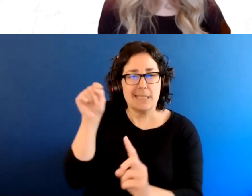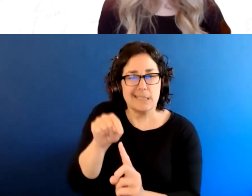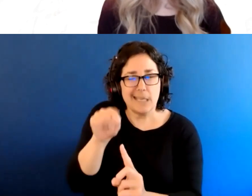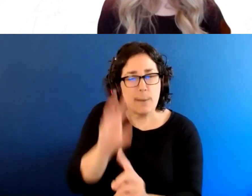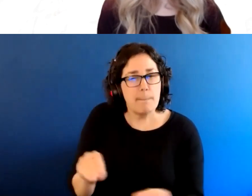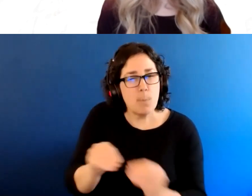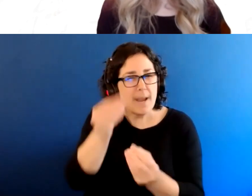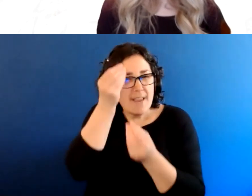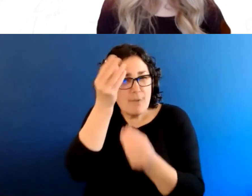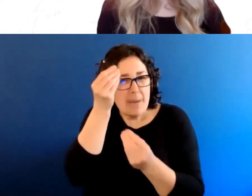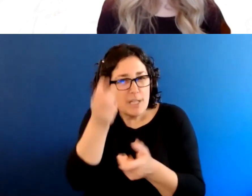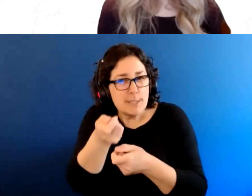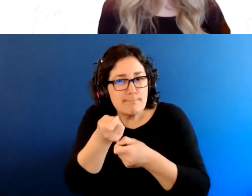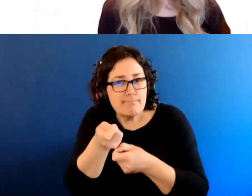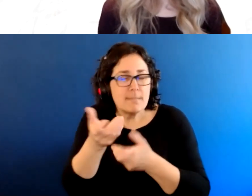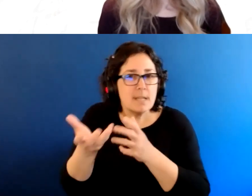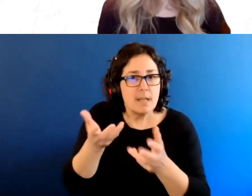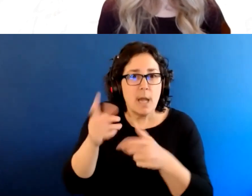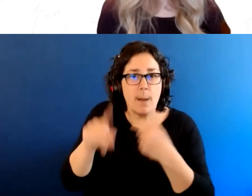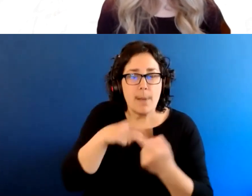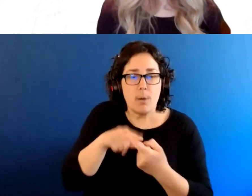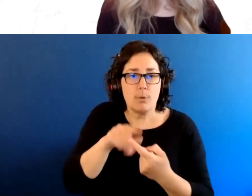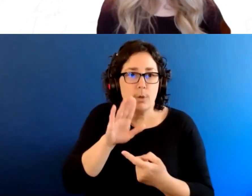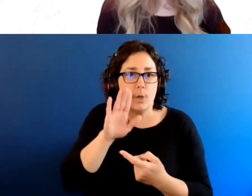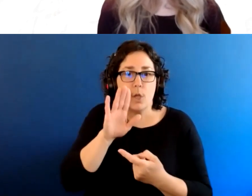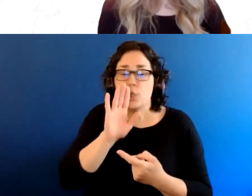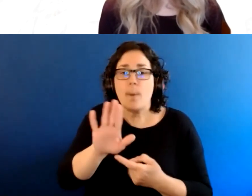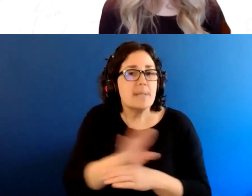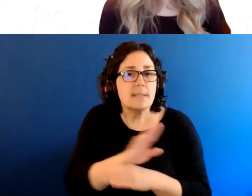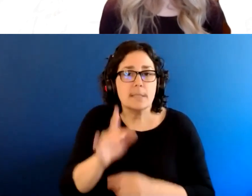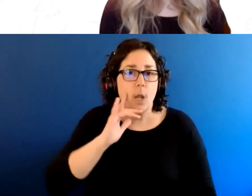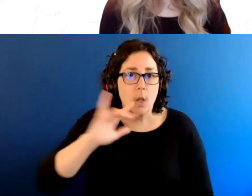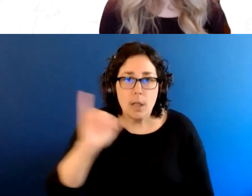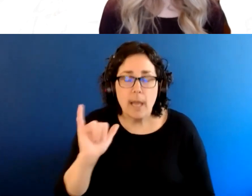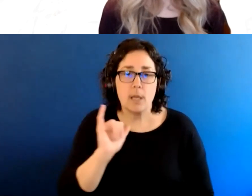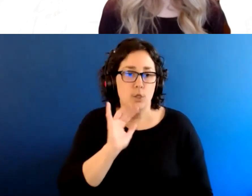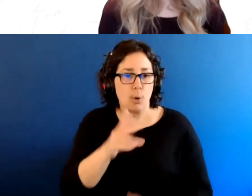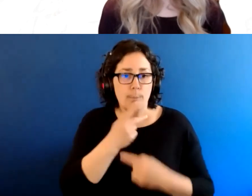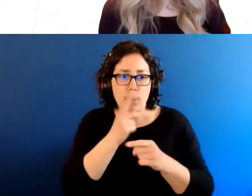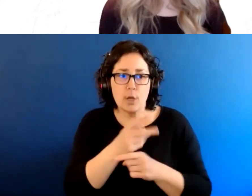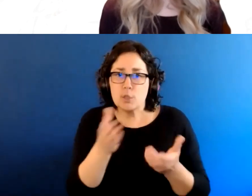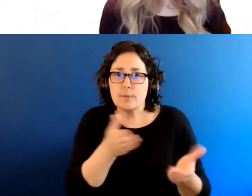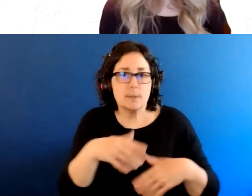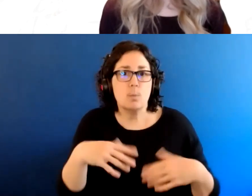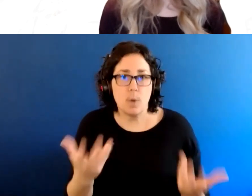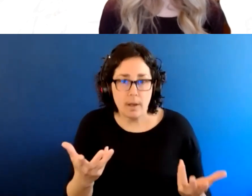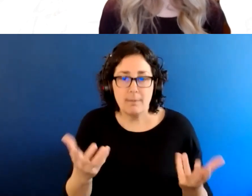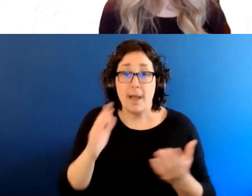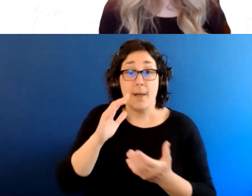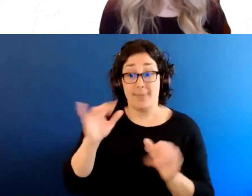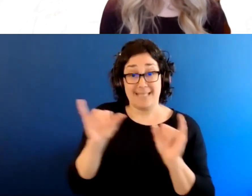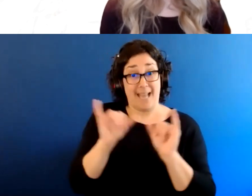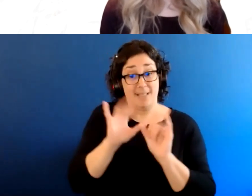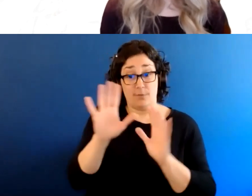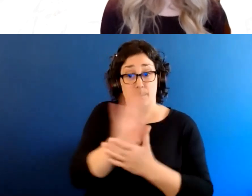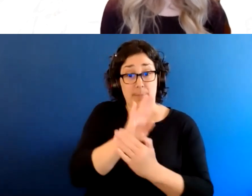more information about what's the nature of your business and the level, the size of your business, so